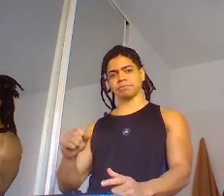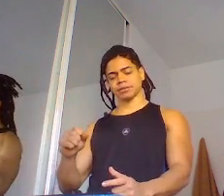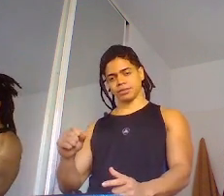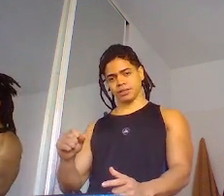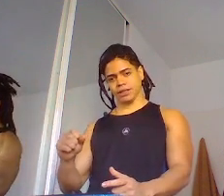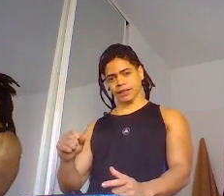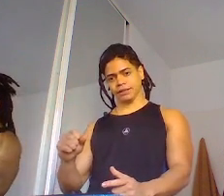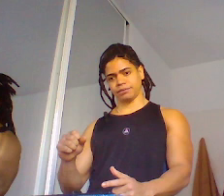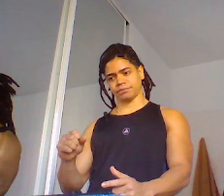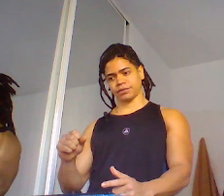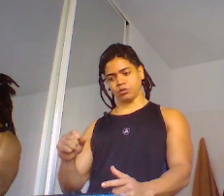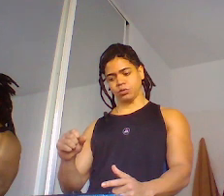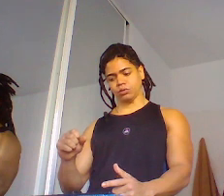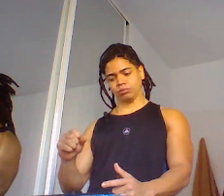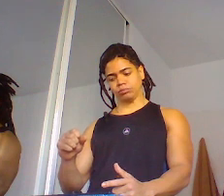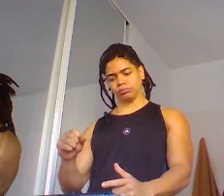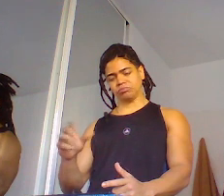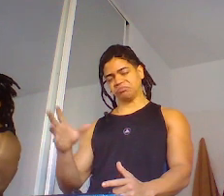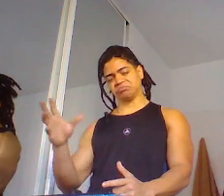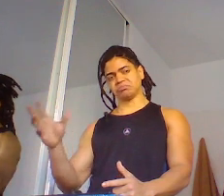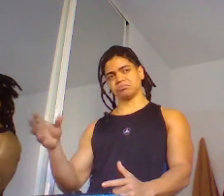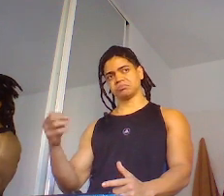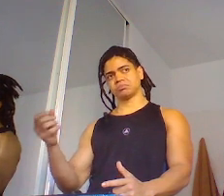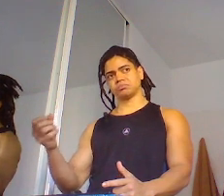money or